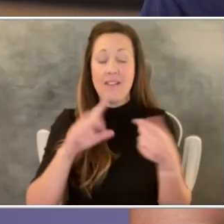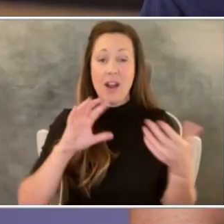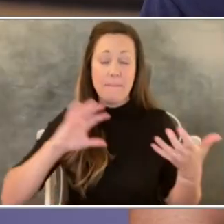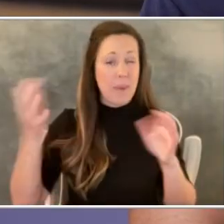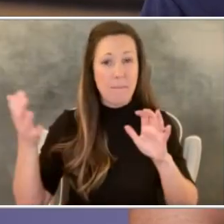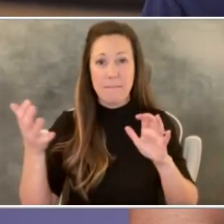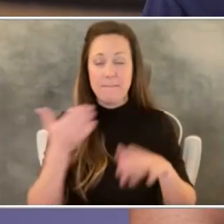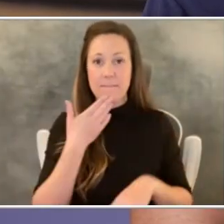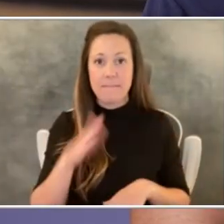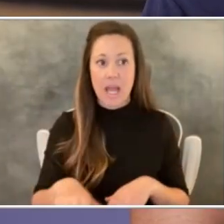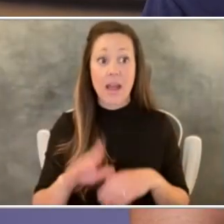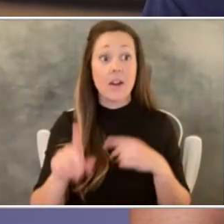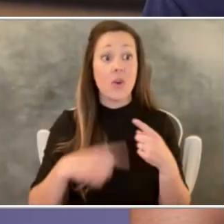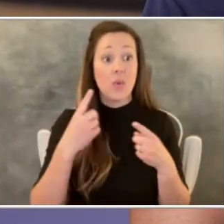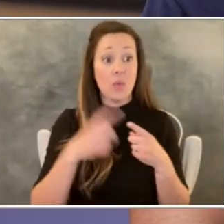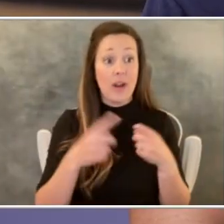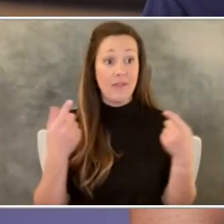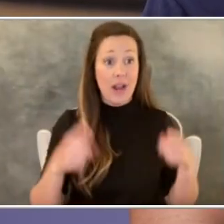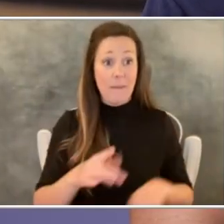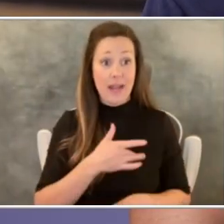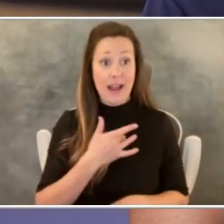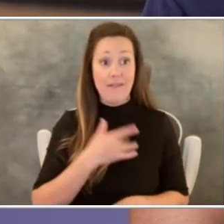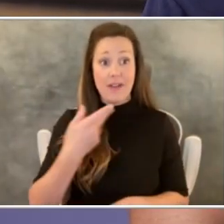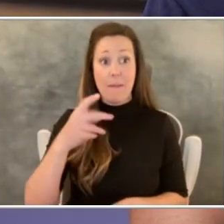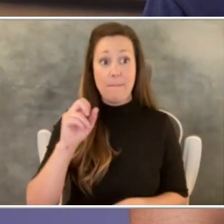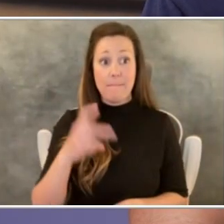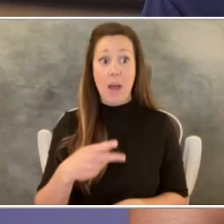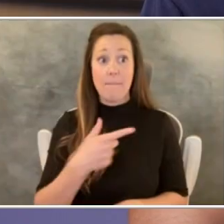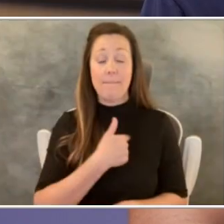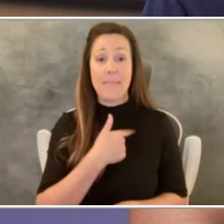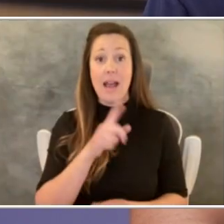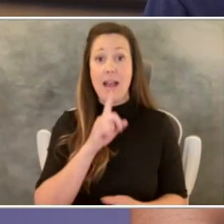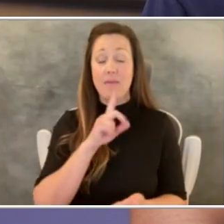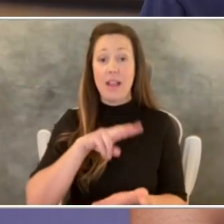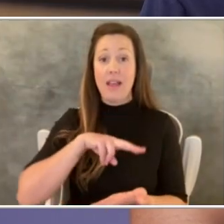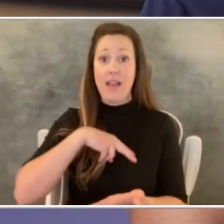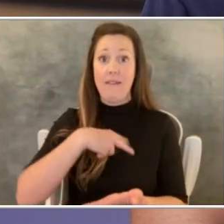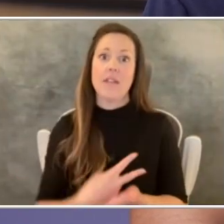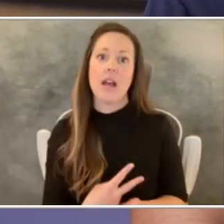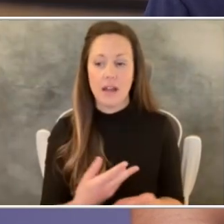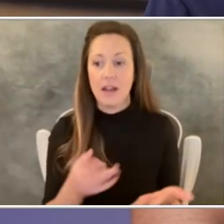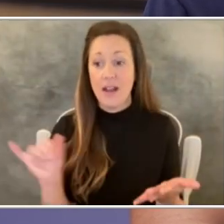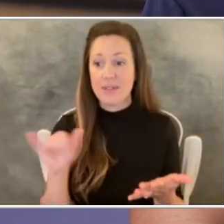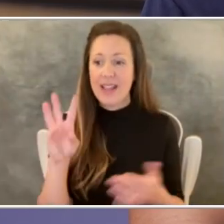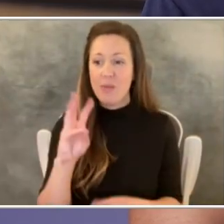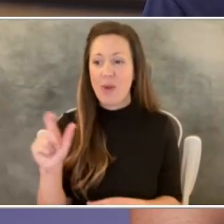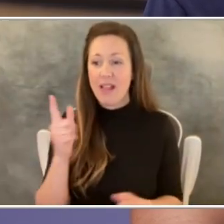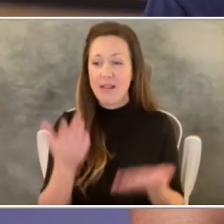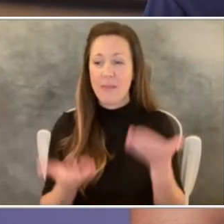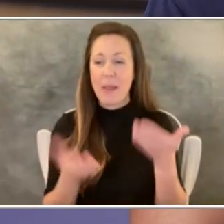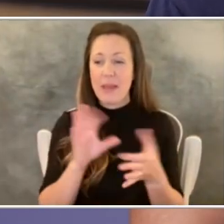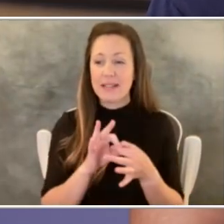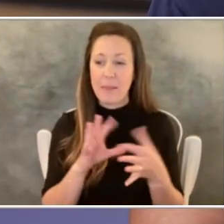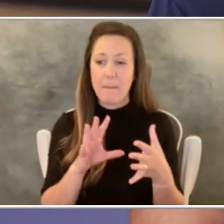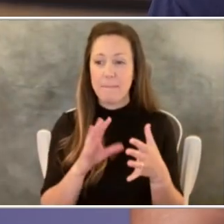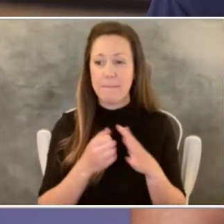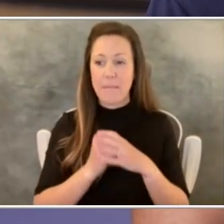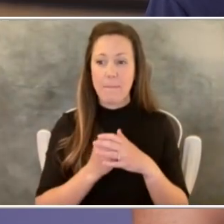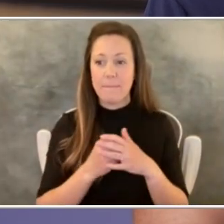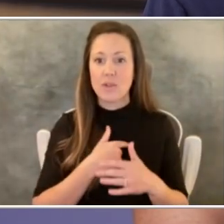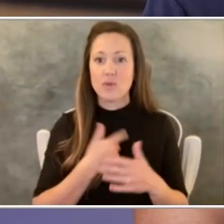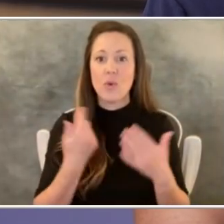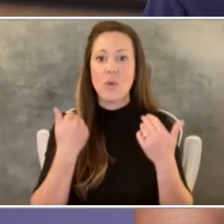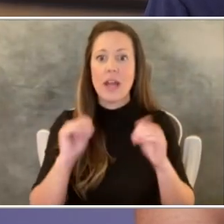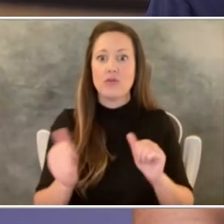Once it happened and I felt it pop, I went down to the ground. I was like, well, I'm sure it could just be dislocated, you know, so I tried to get back up, and